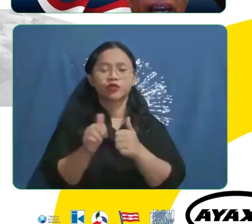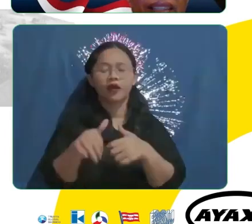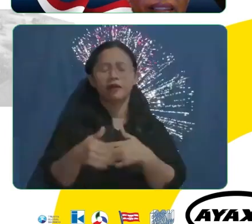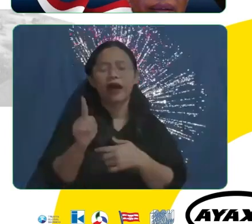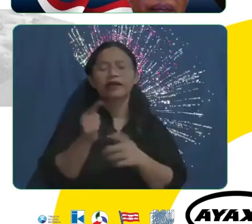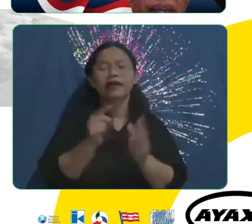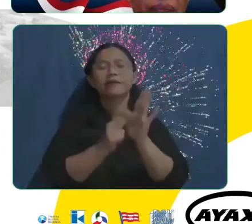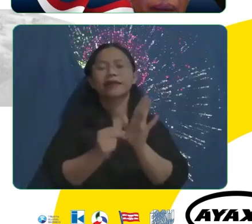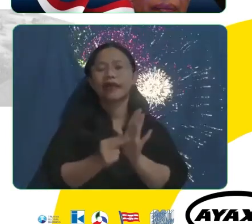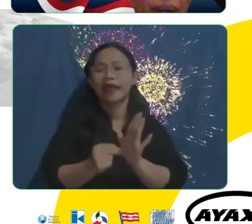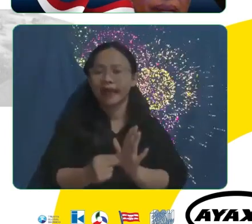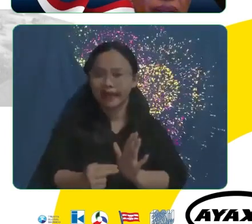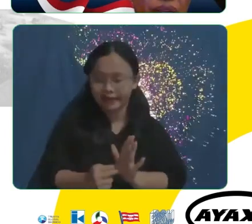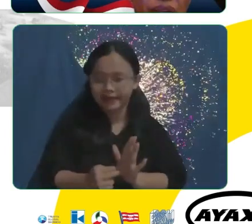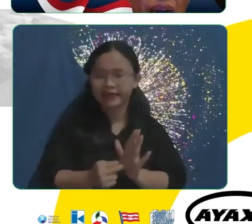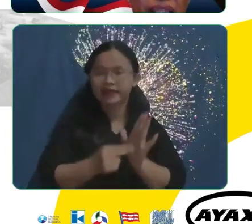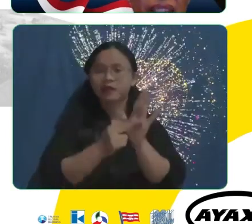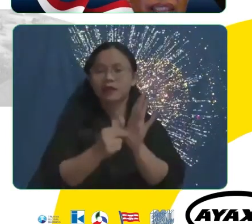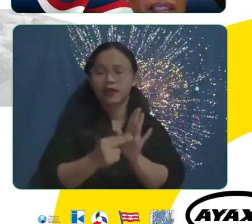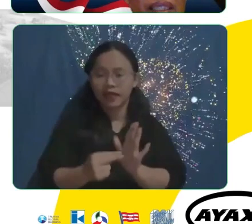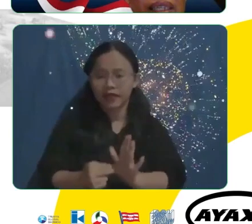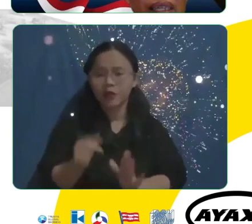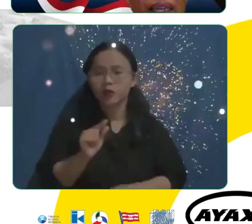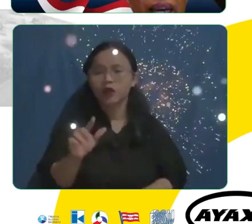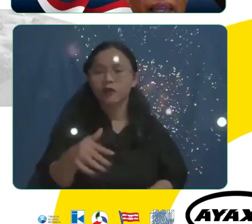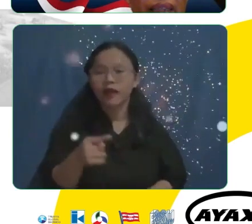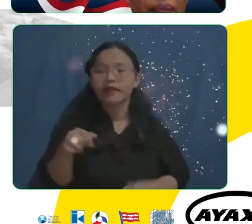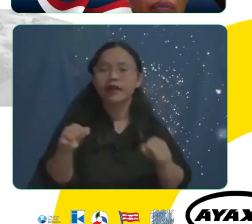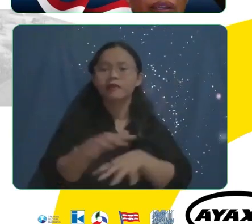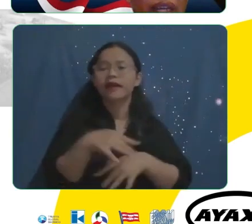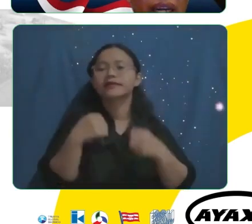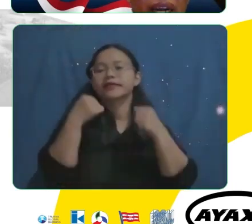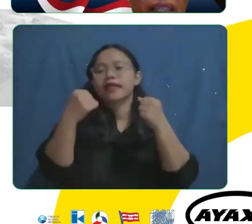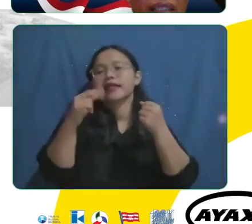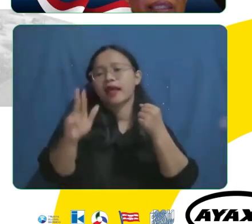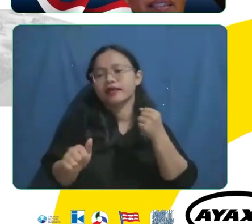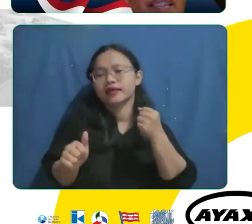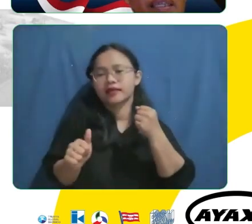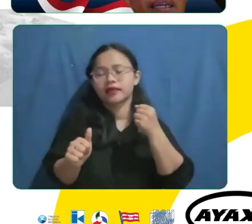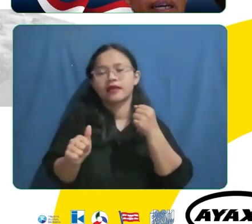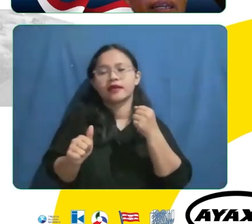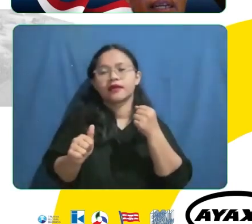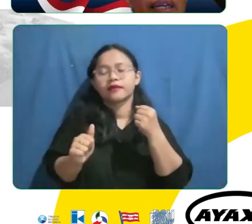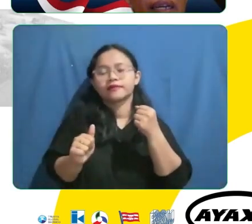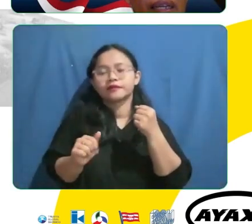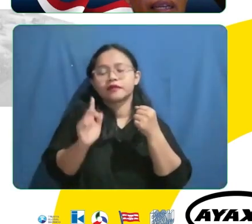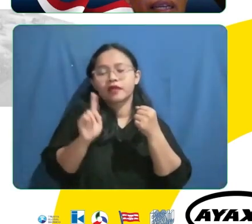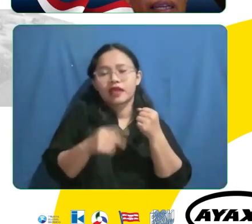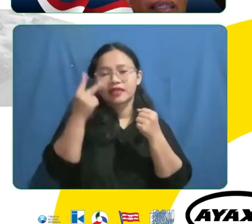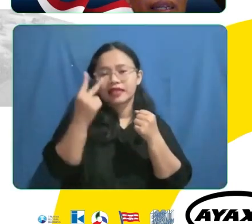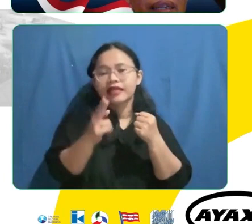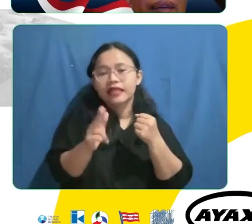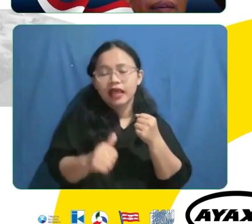health impact, but also to others, like the poverty and other. And